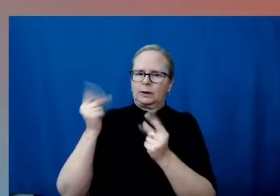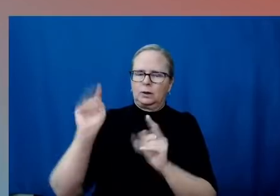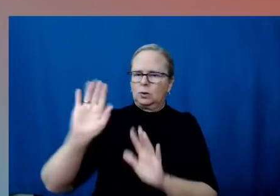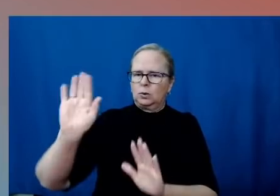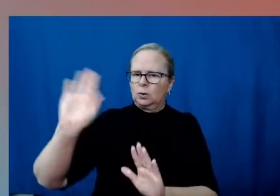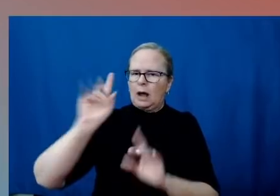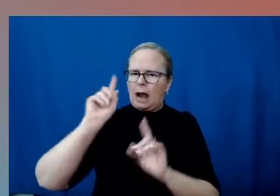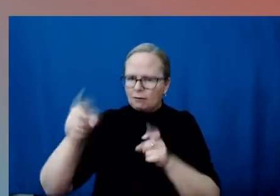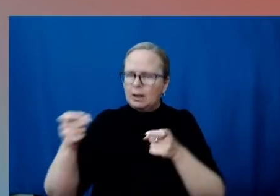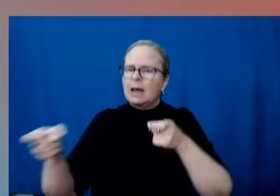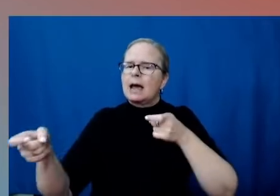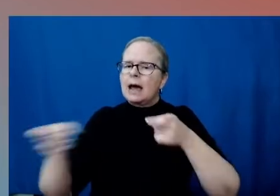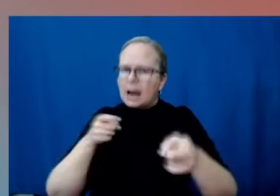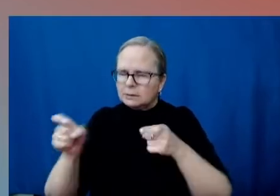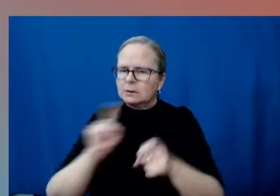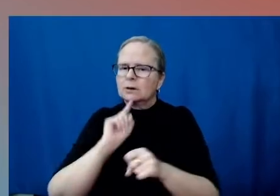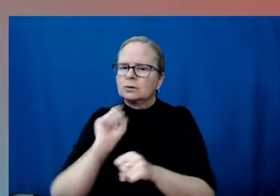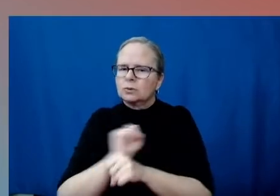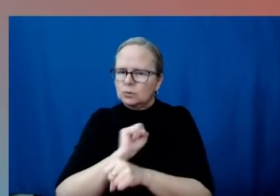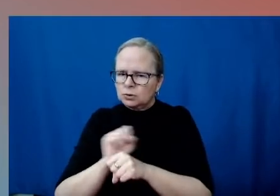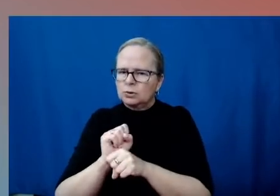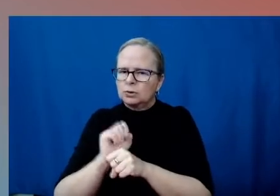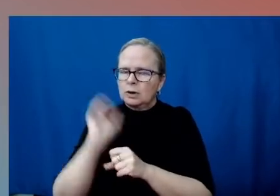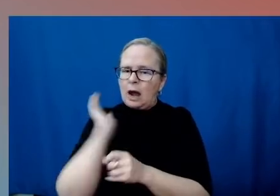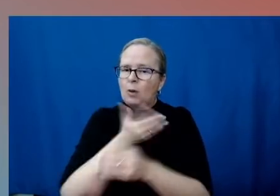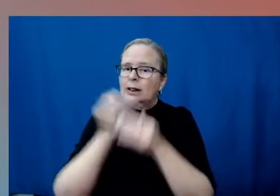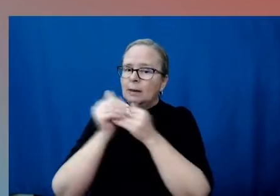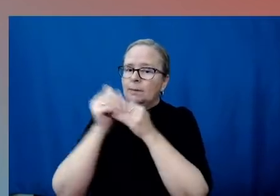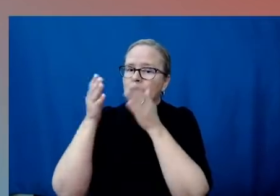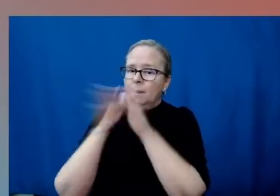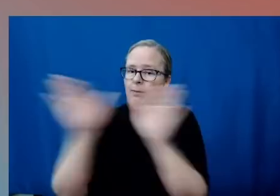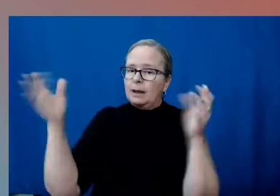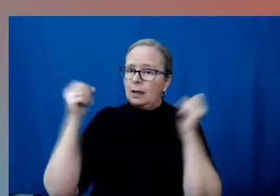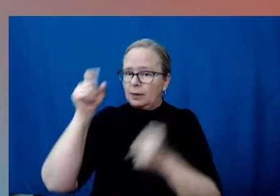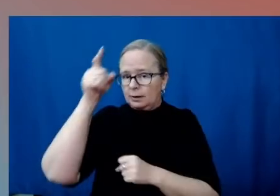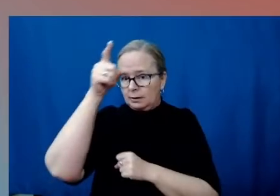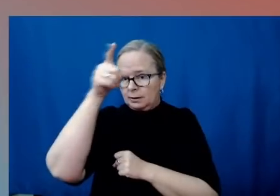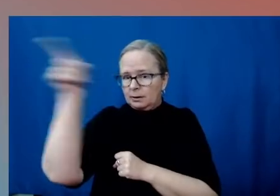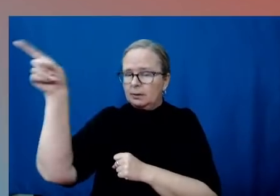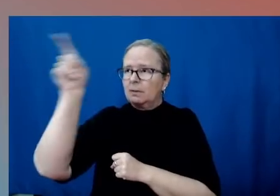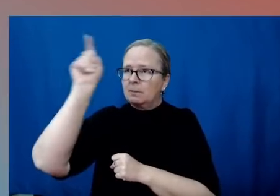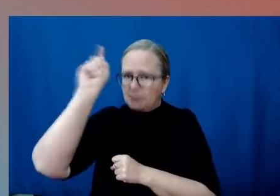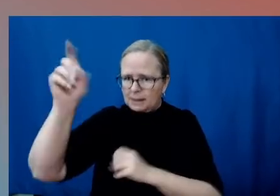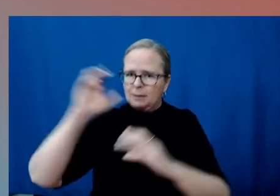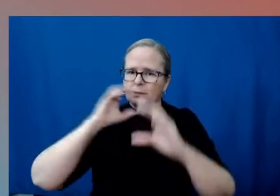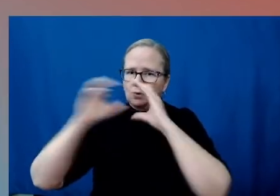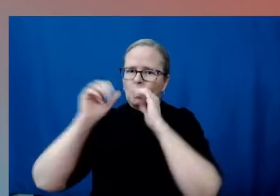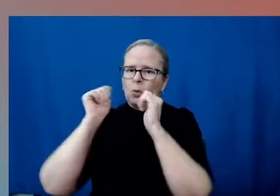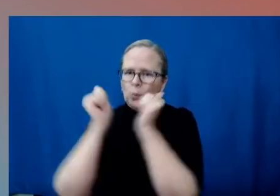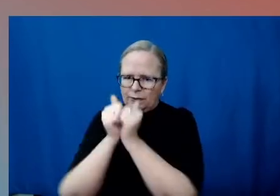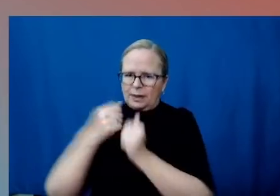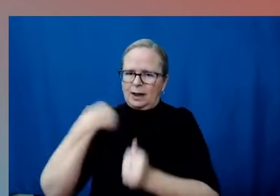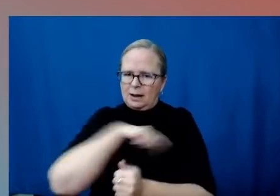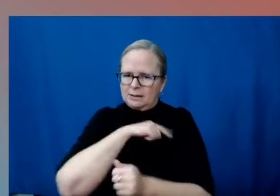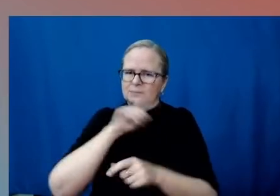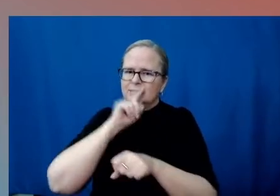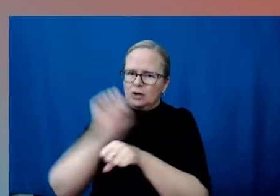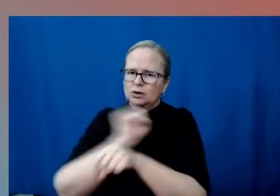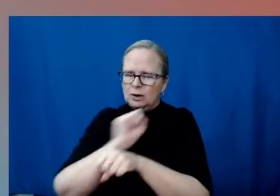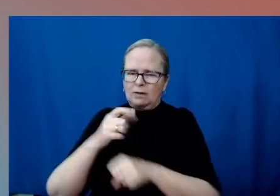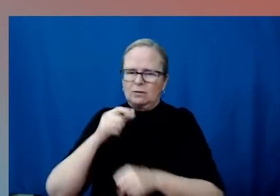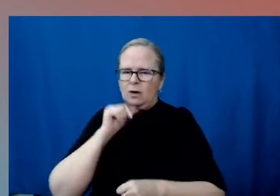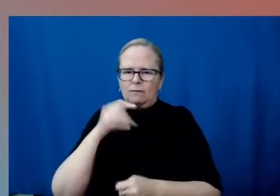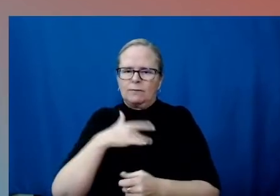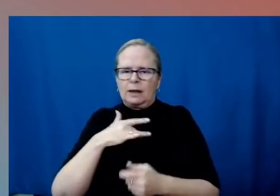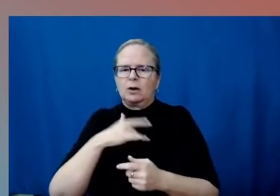deal with the reality. Our leaders and our public health leaders need to communicate that reality so that we don't keep feeling like Lucy,